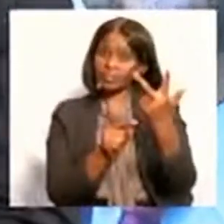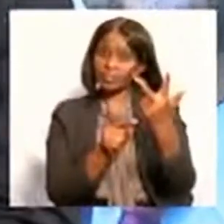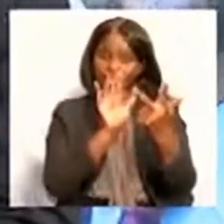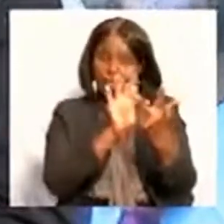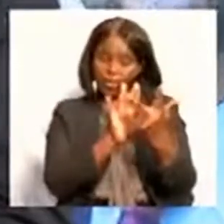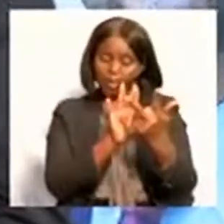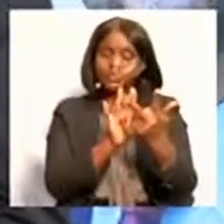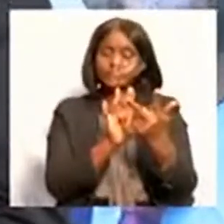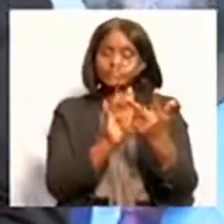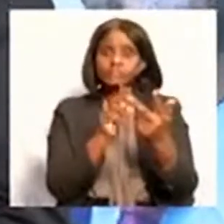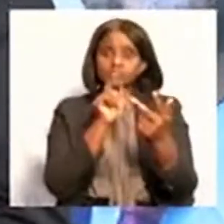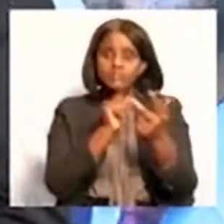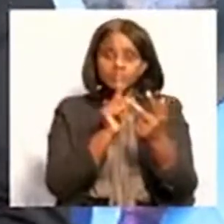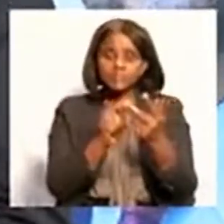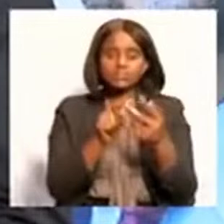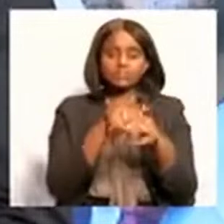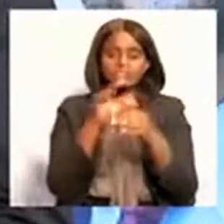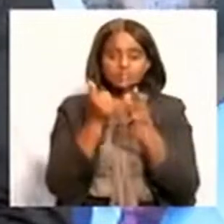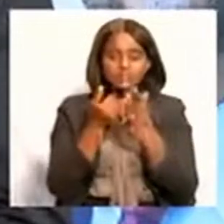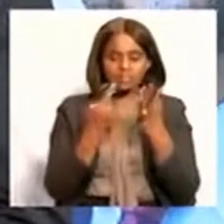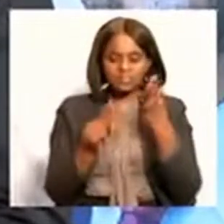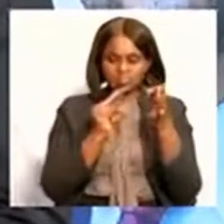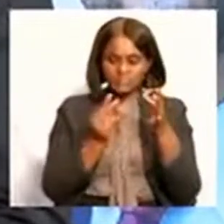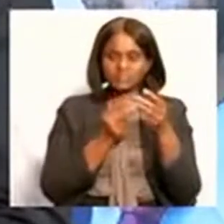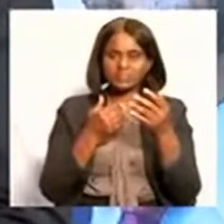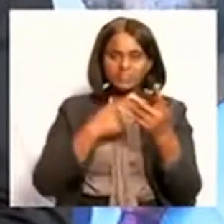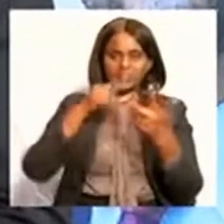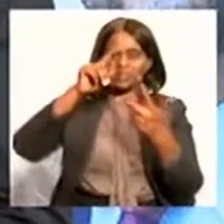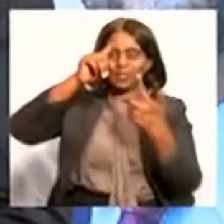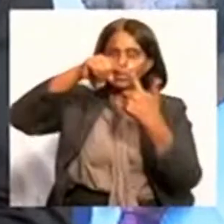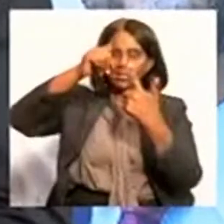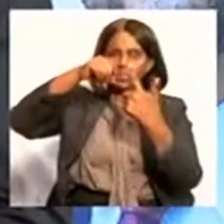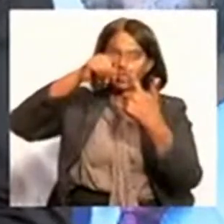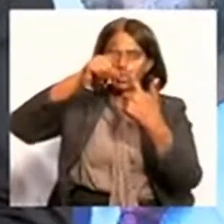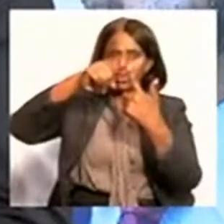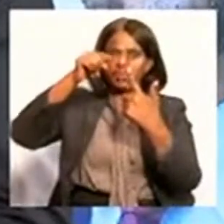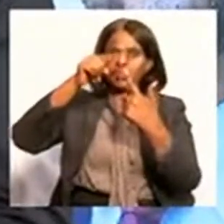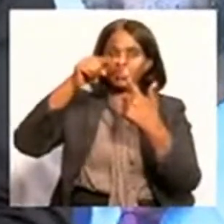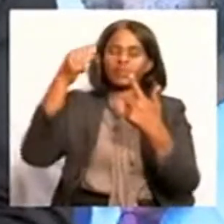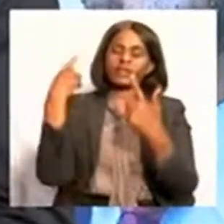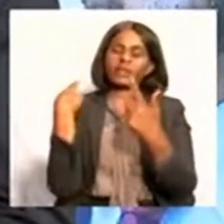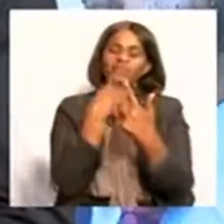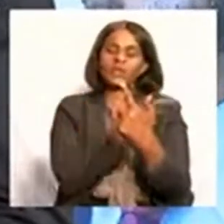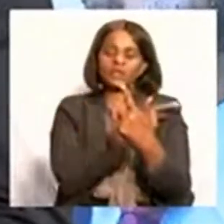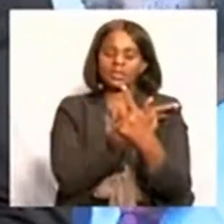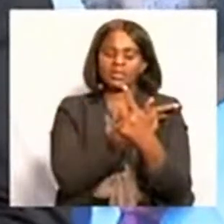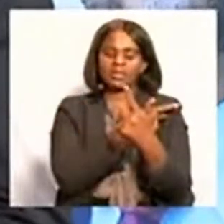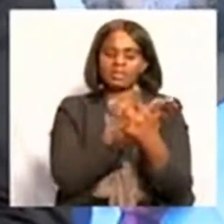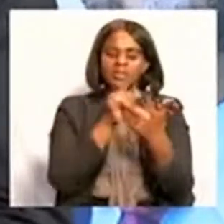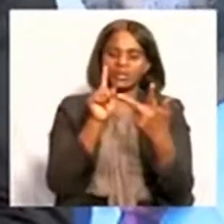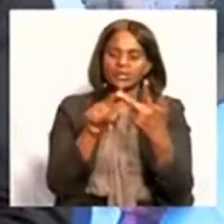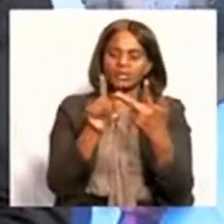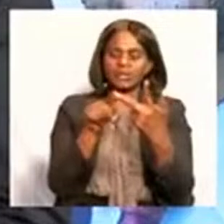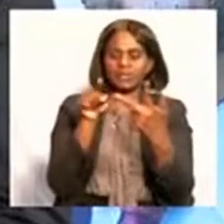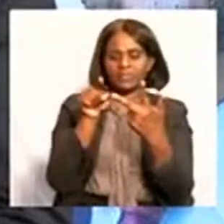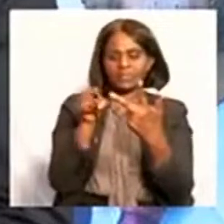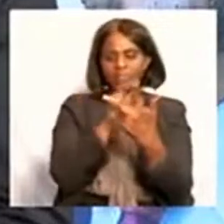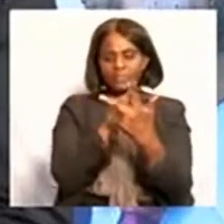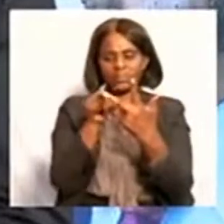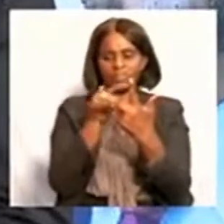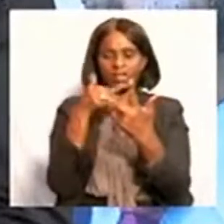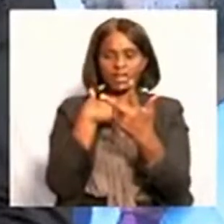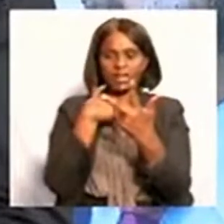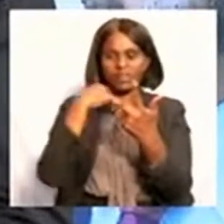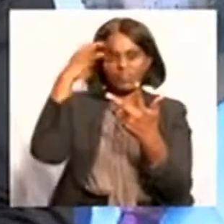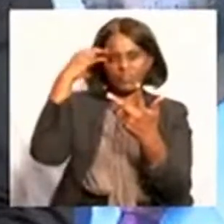there when it comes to accountability triangle, we have on the apex, on the top, Parliament. Then on the other 2 corners, we have got the Office